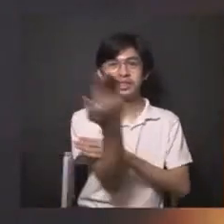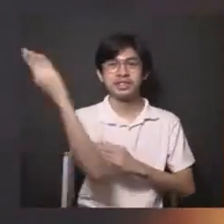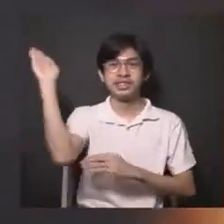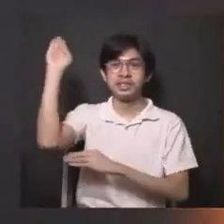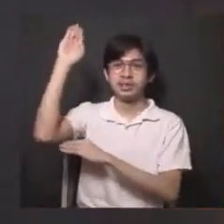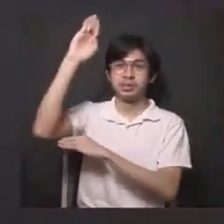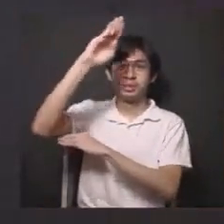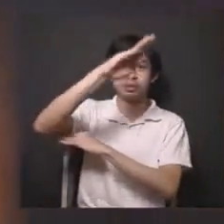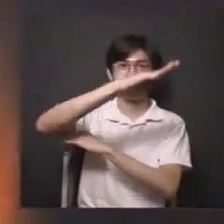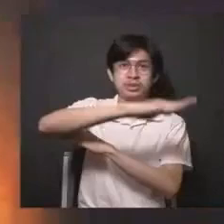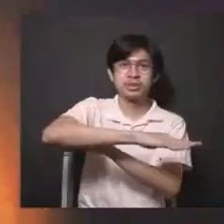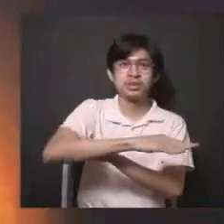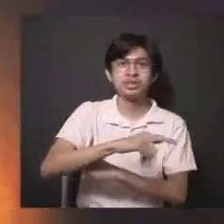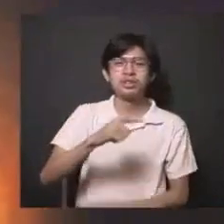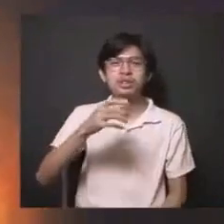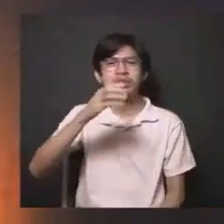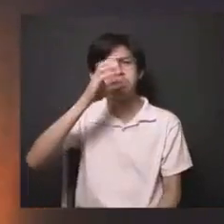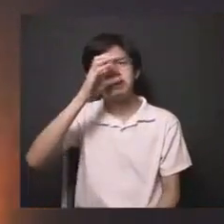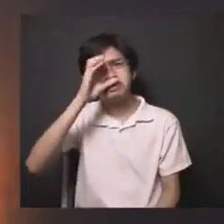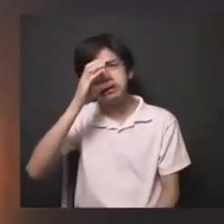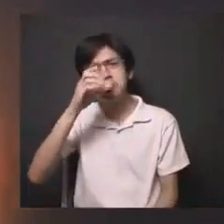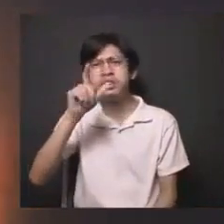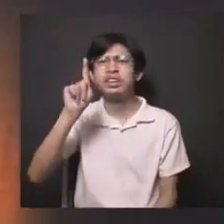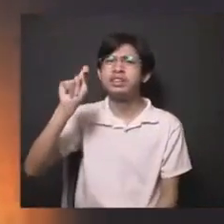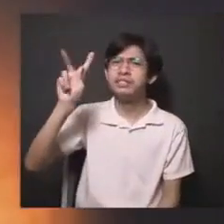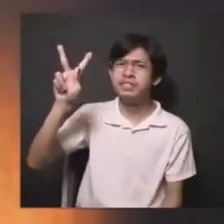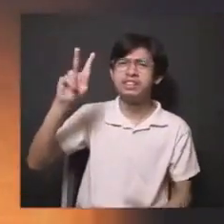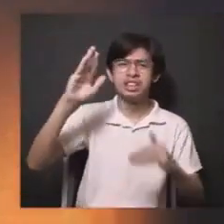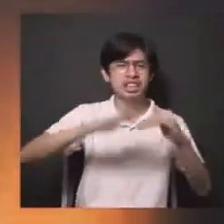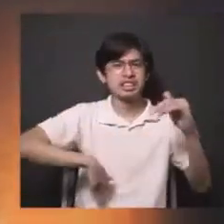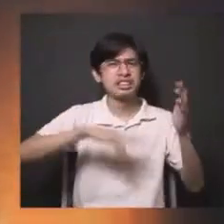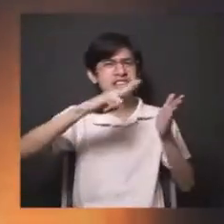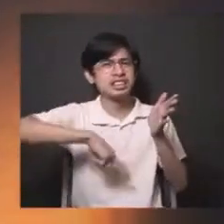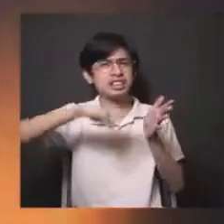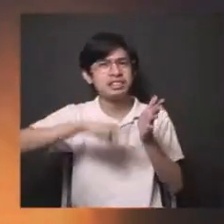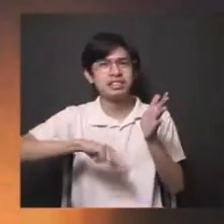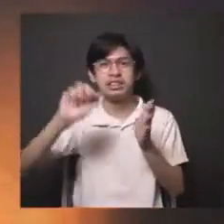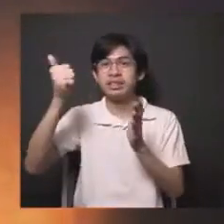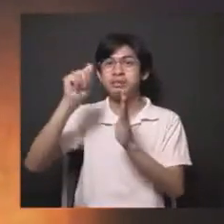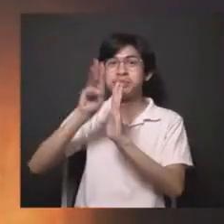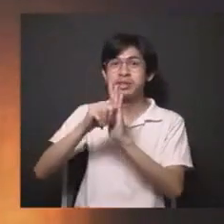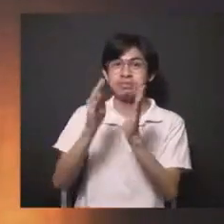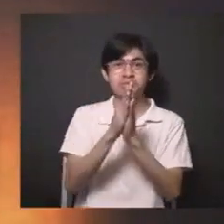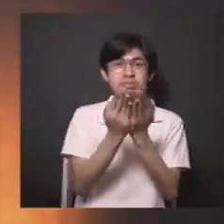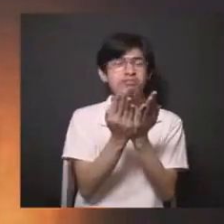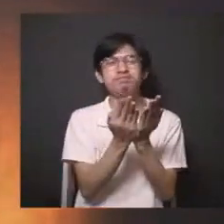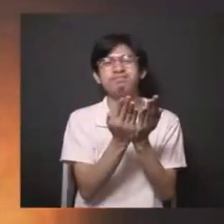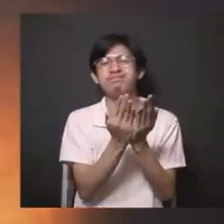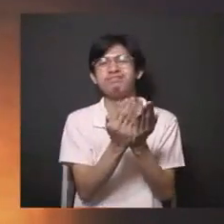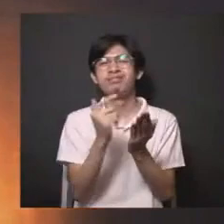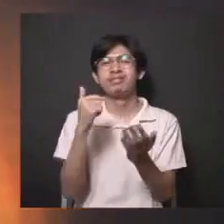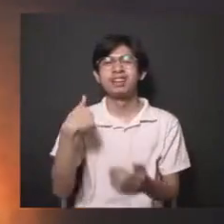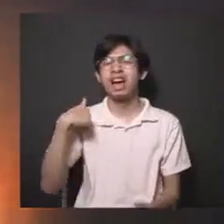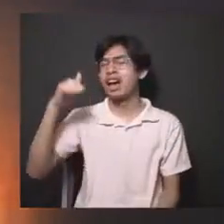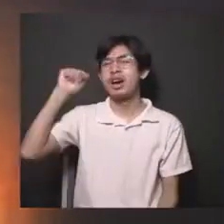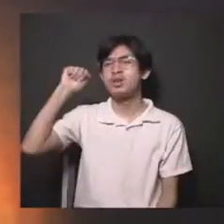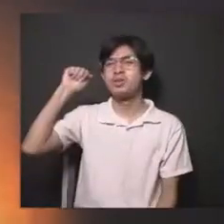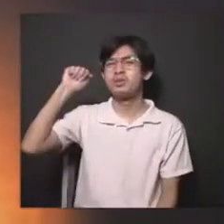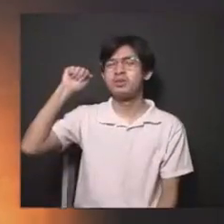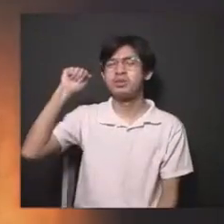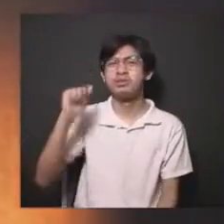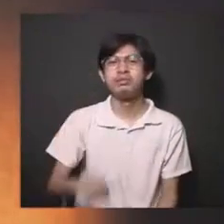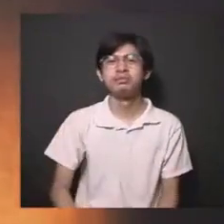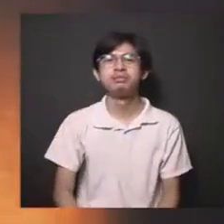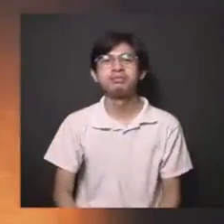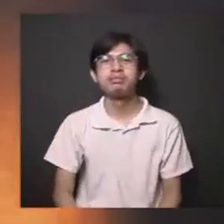cartoons than read 10 minutes of a book. That was me. And so all